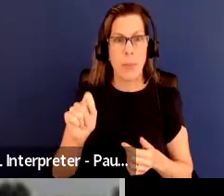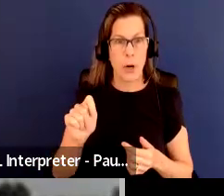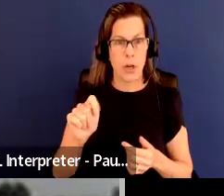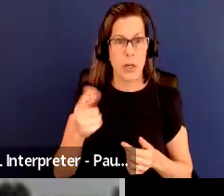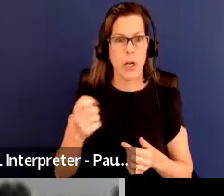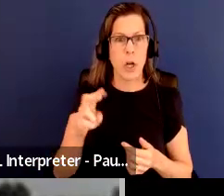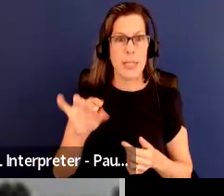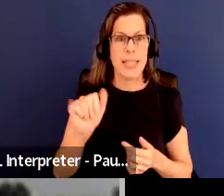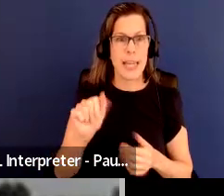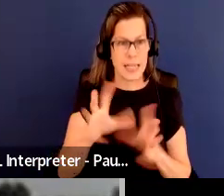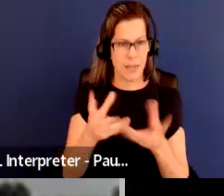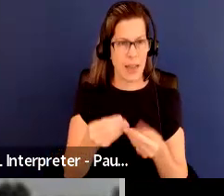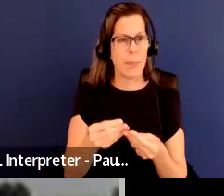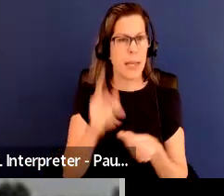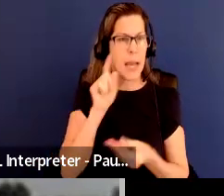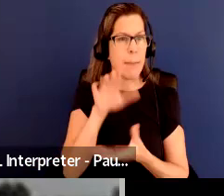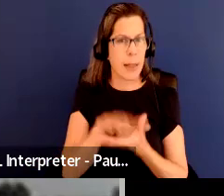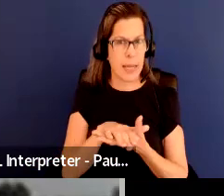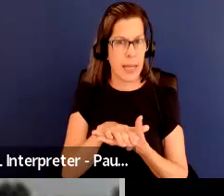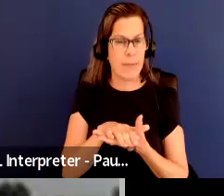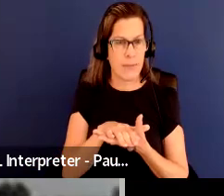family. And